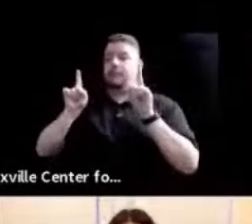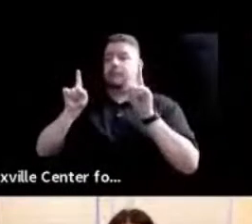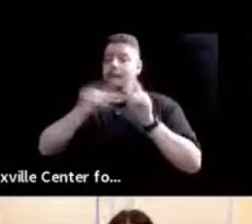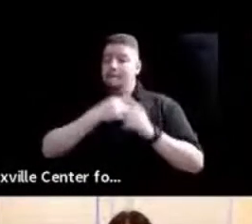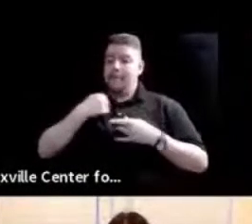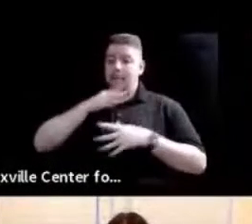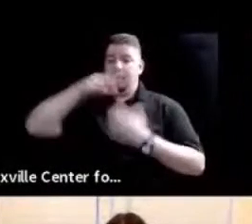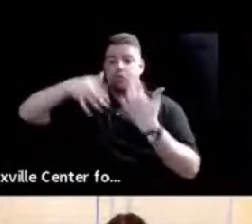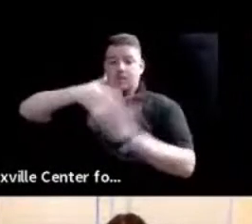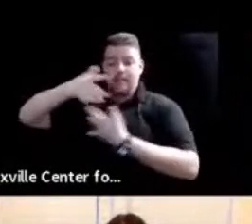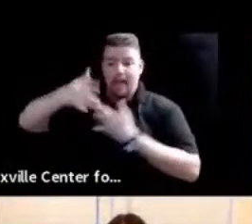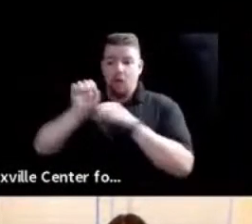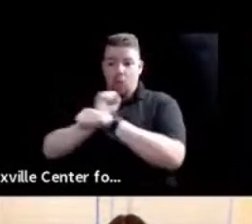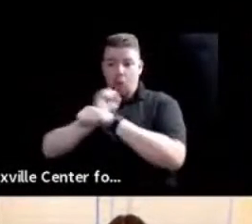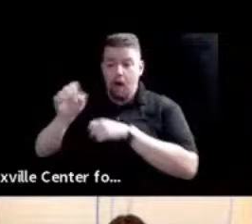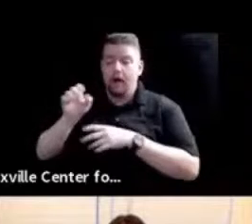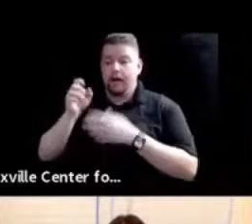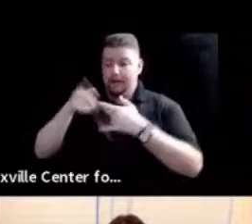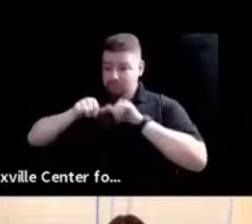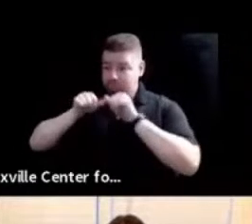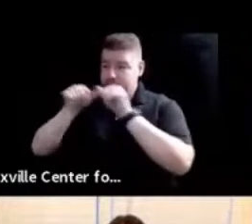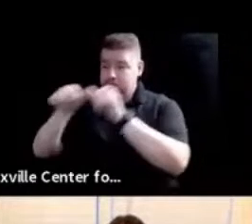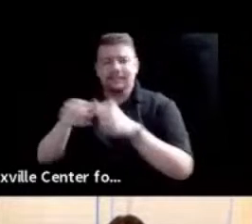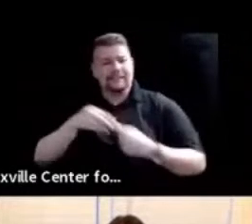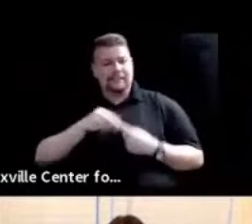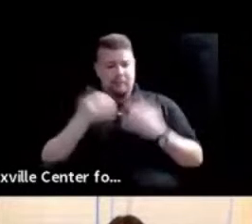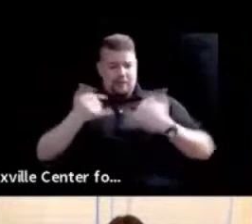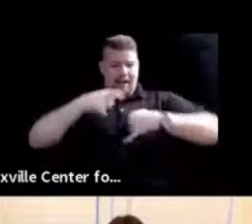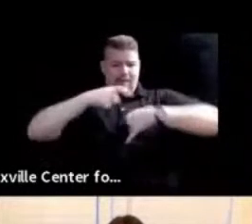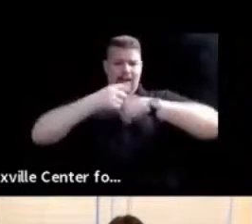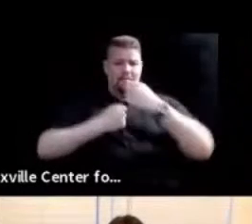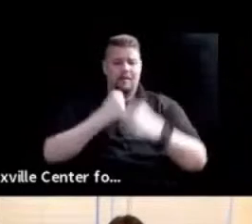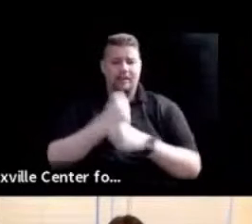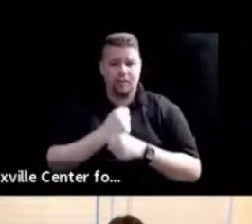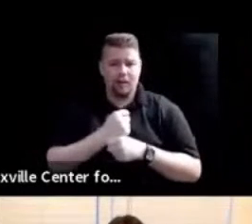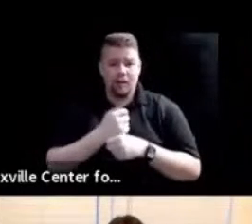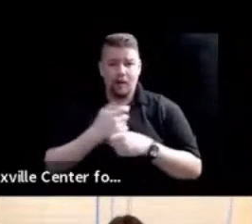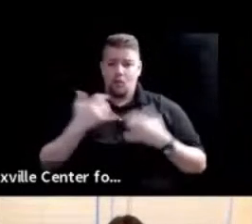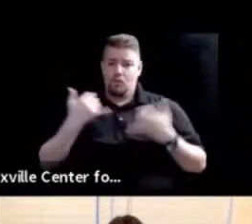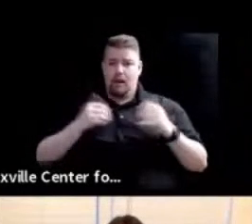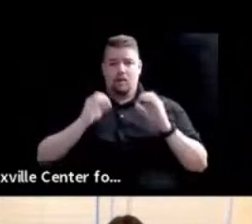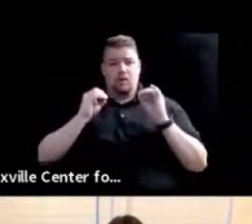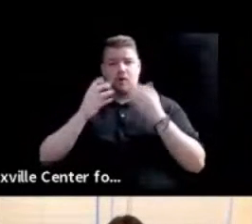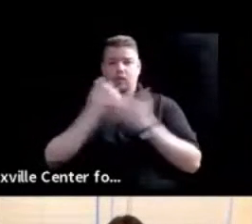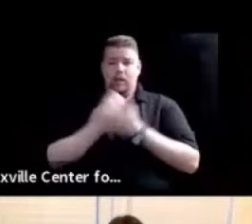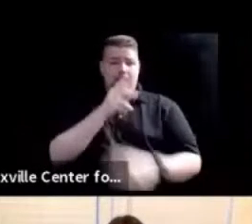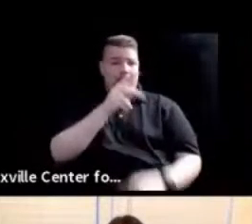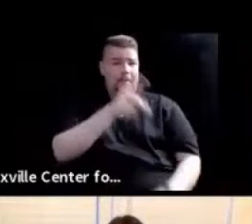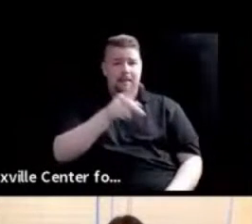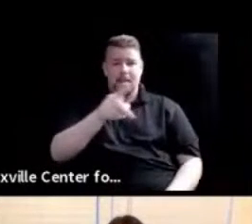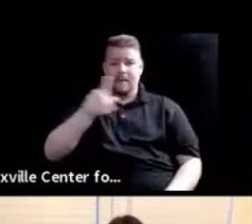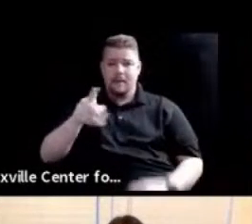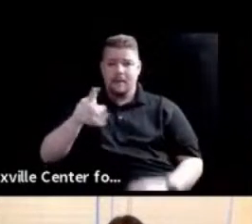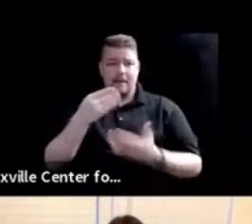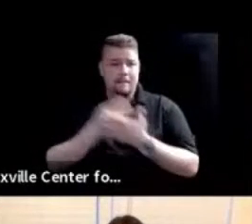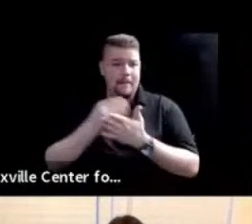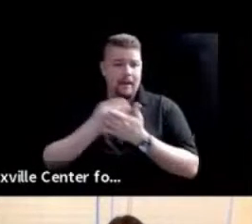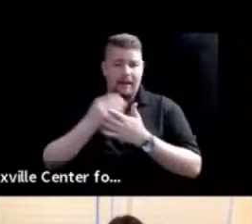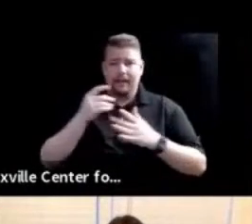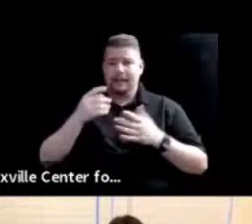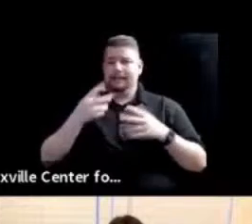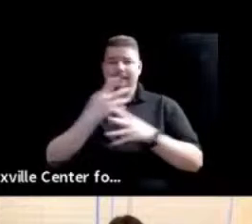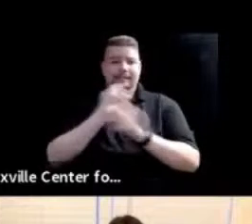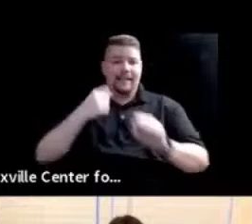keep them employed, especially at this time of year. We do not have any chance to have PPP money to bail us out, or